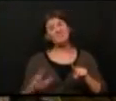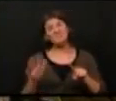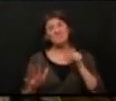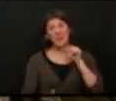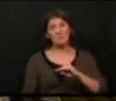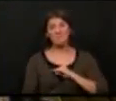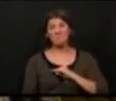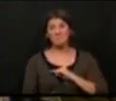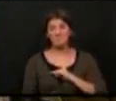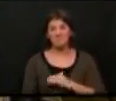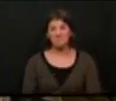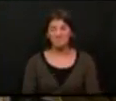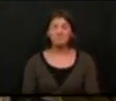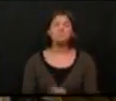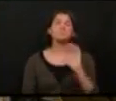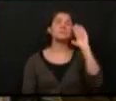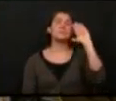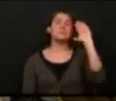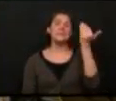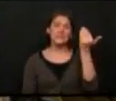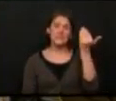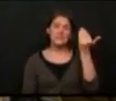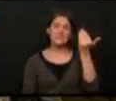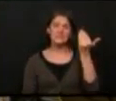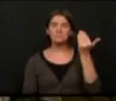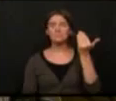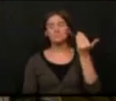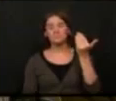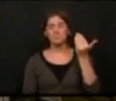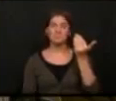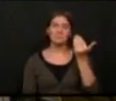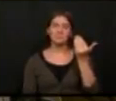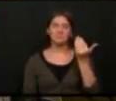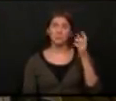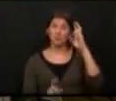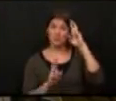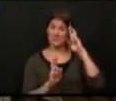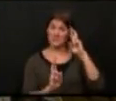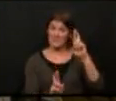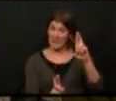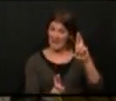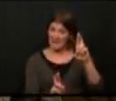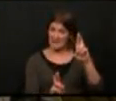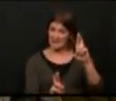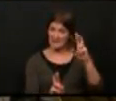my opinion, and there seems to be some lack of respect for